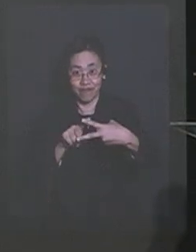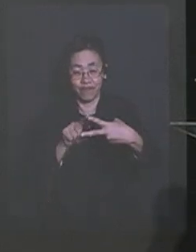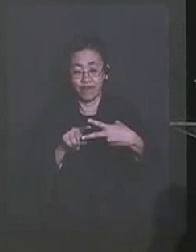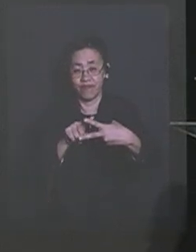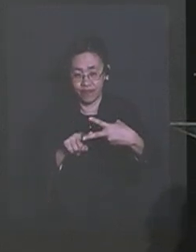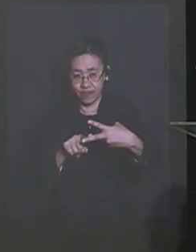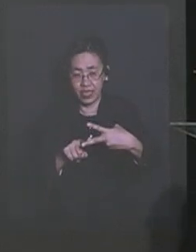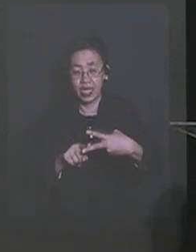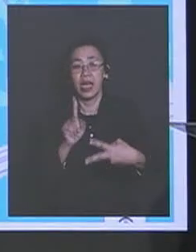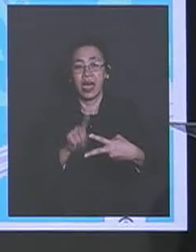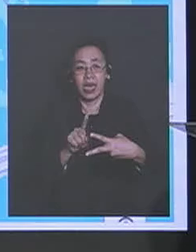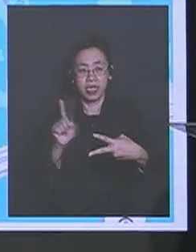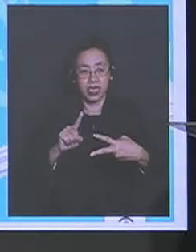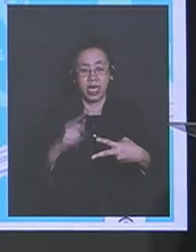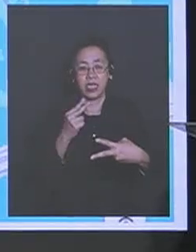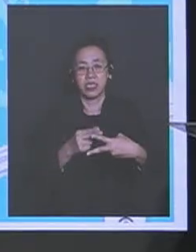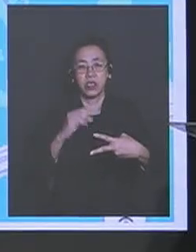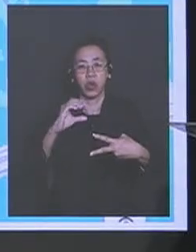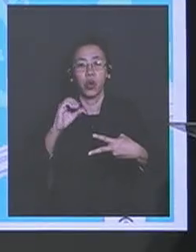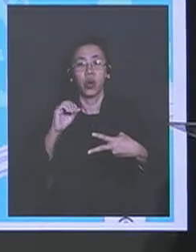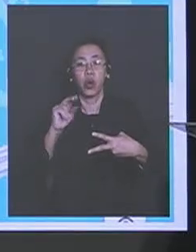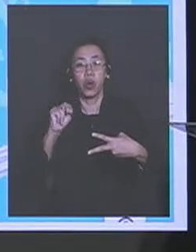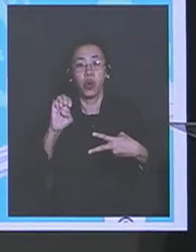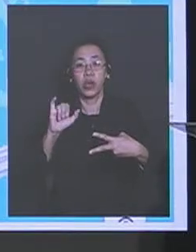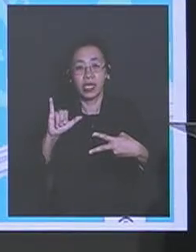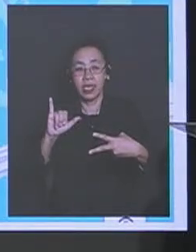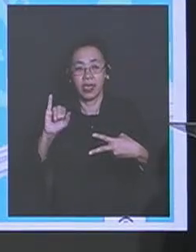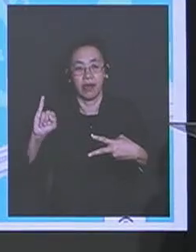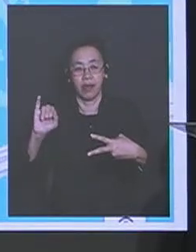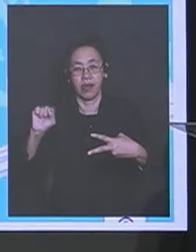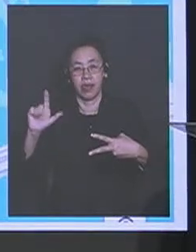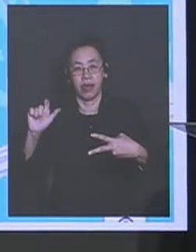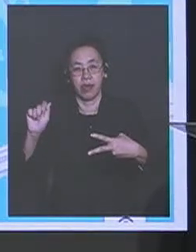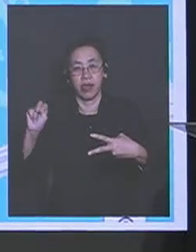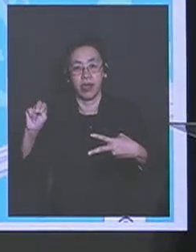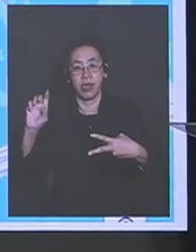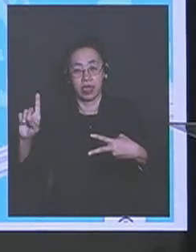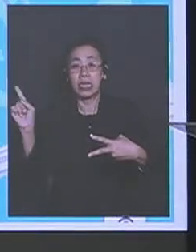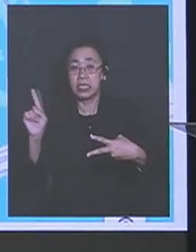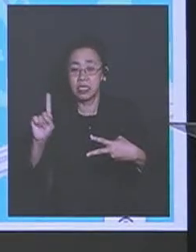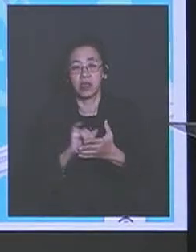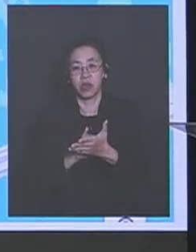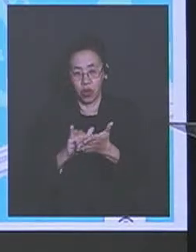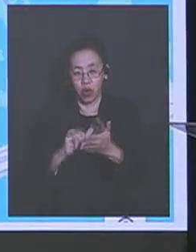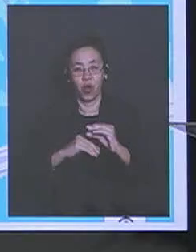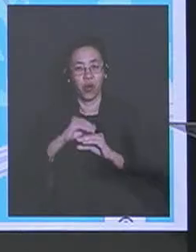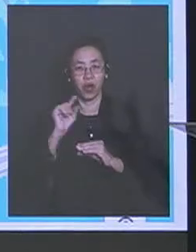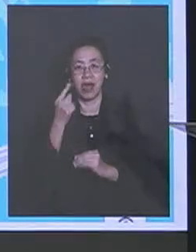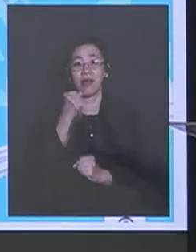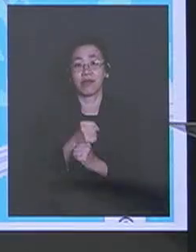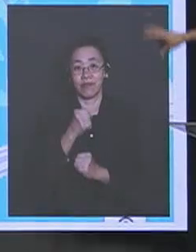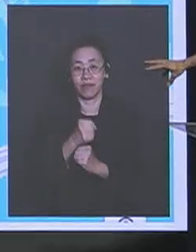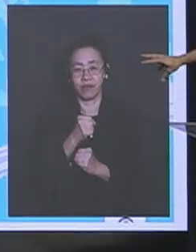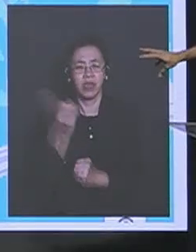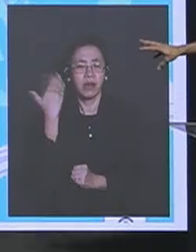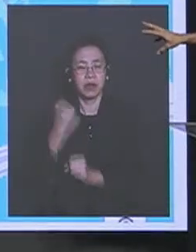Coney Island. This is really the first thing I worked on when I joined the city. And for those of you who don't know, Coney